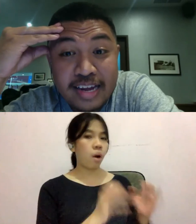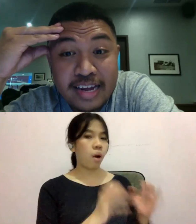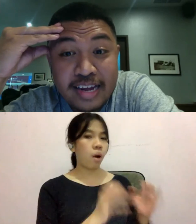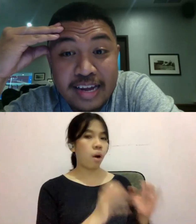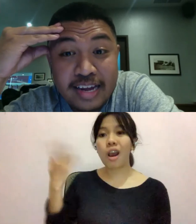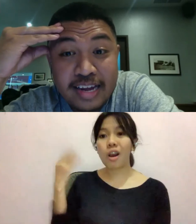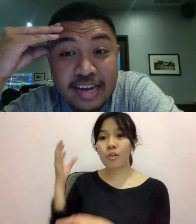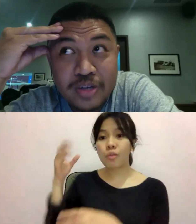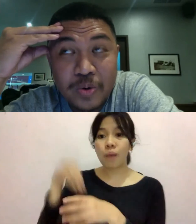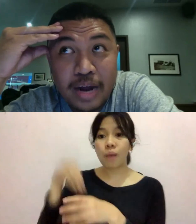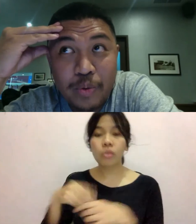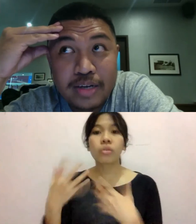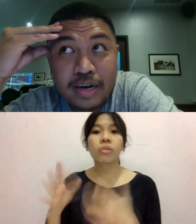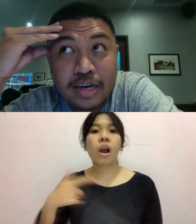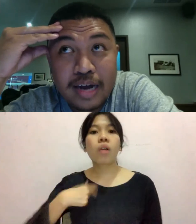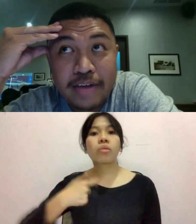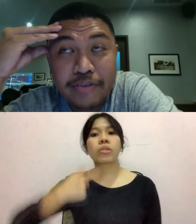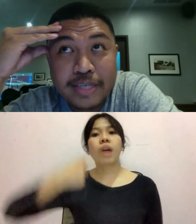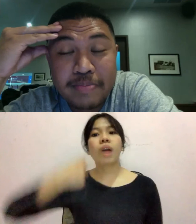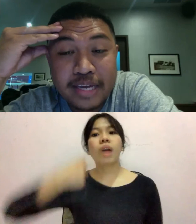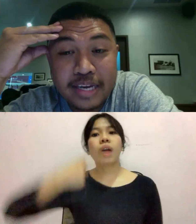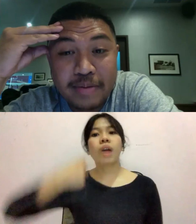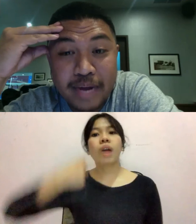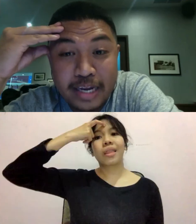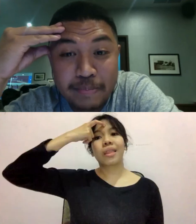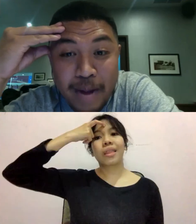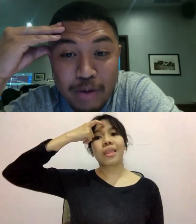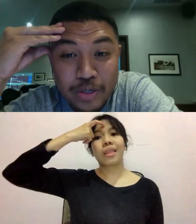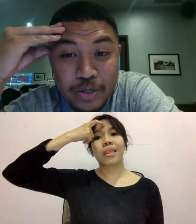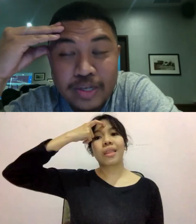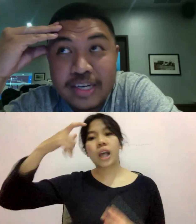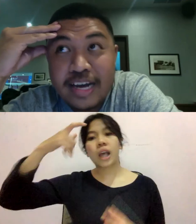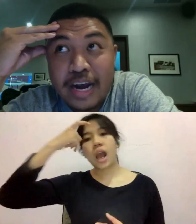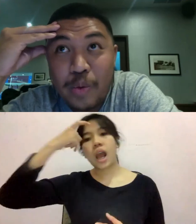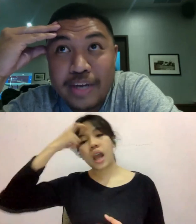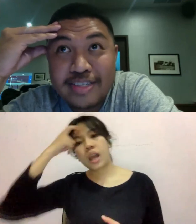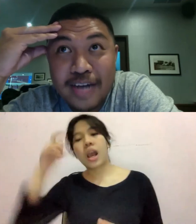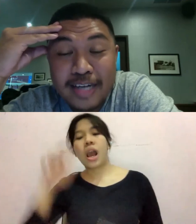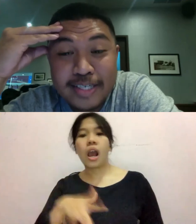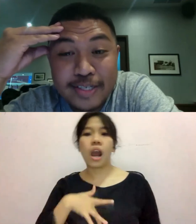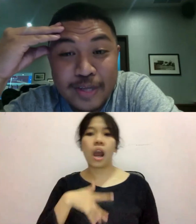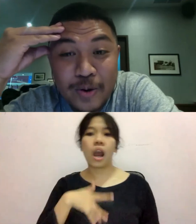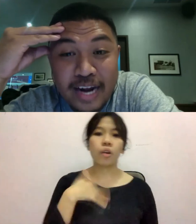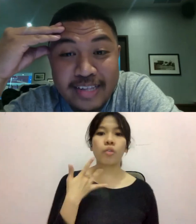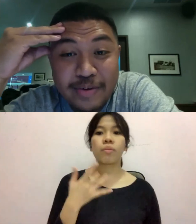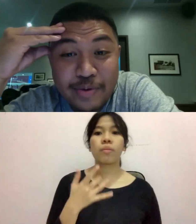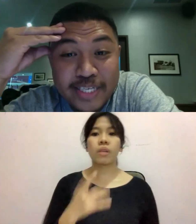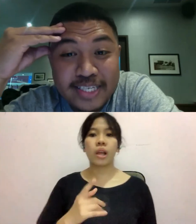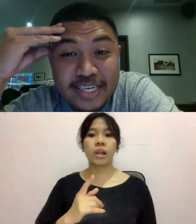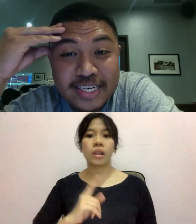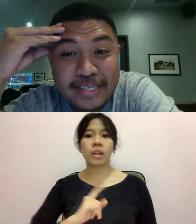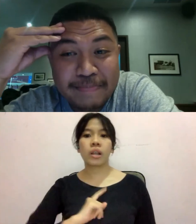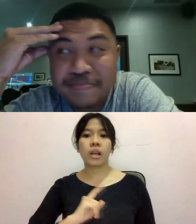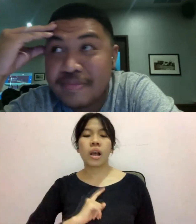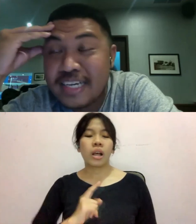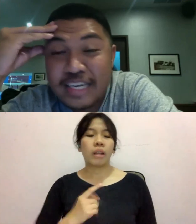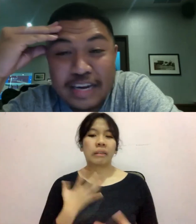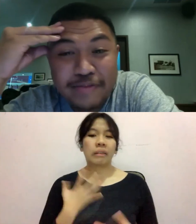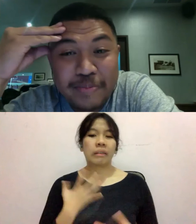I felt something in my bowel, and I went to doctor. So there was like